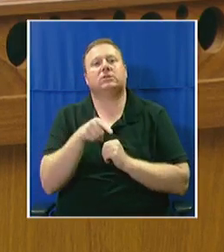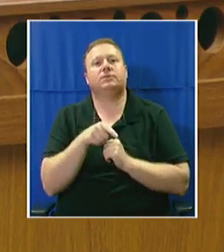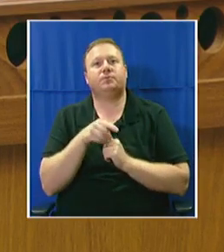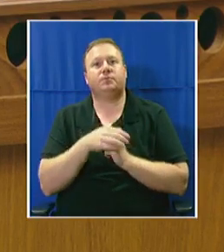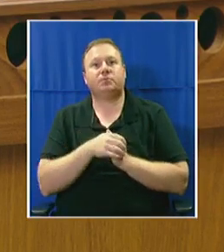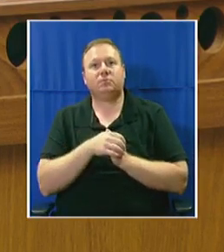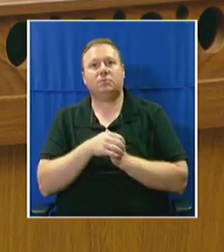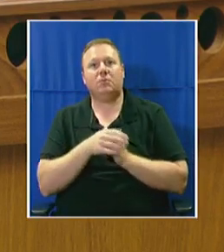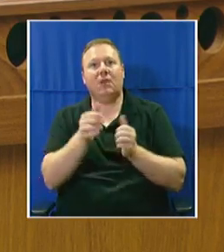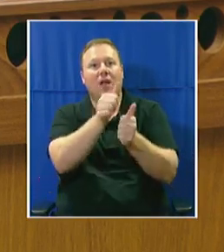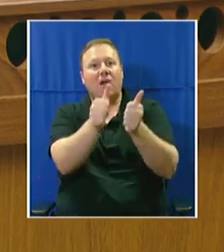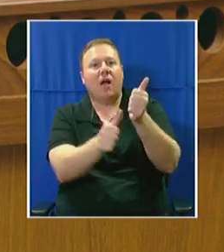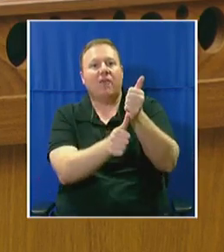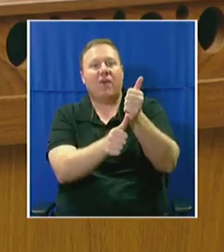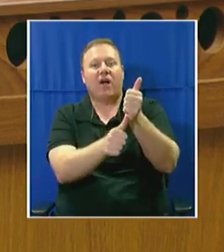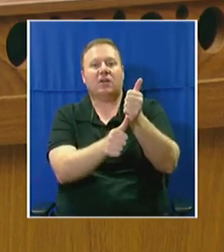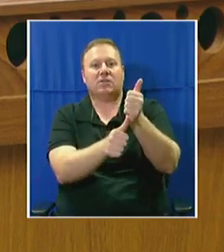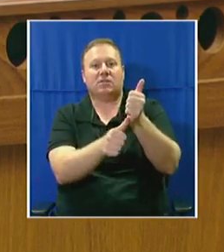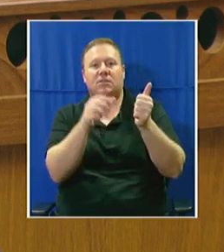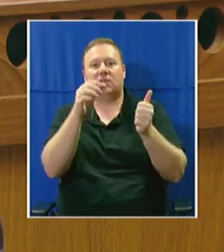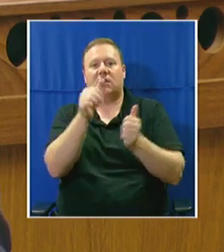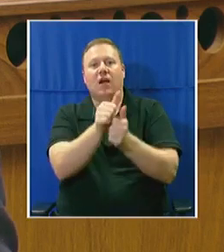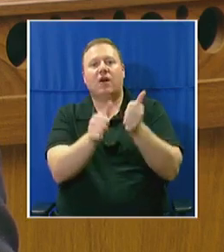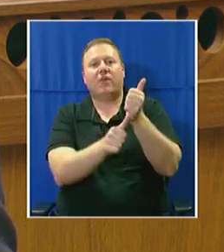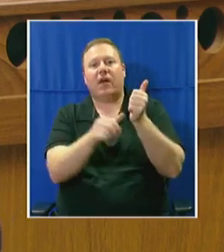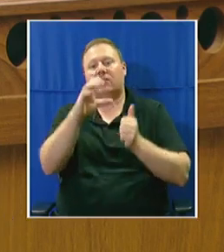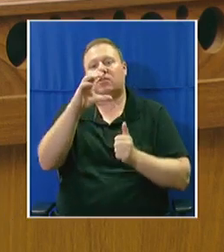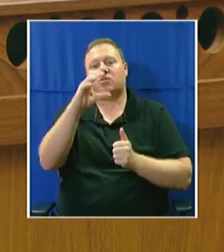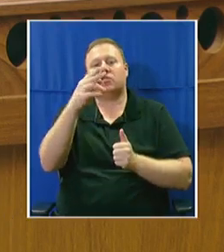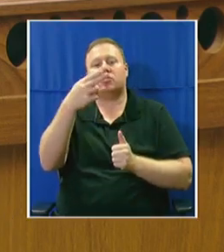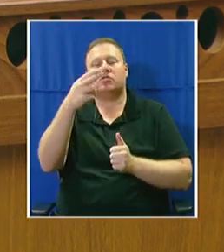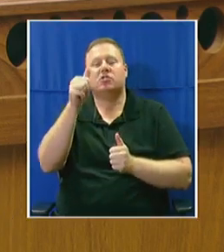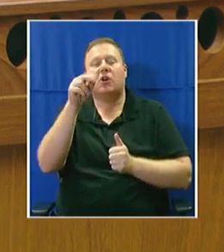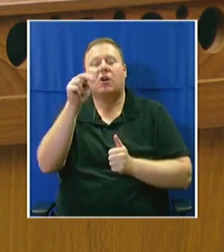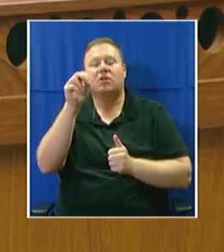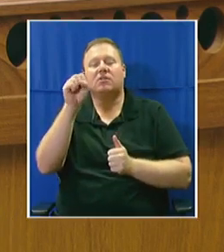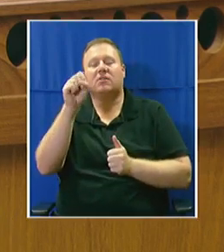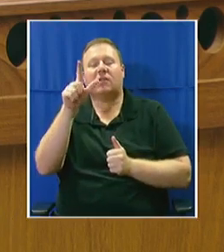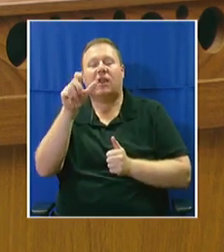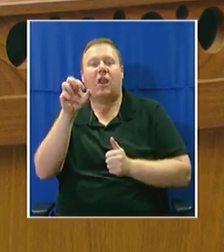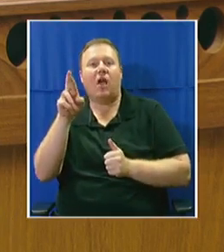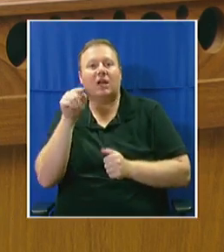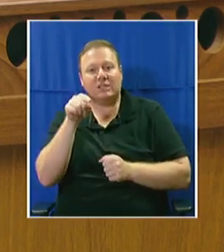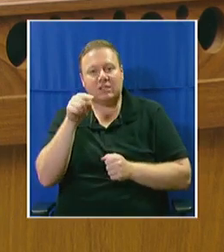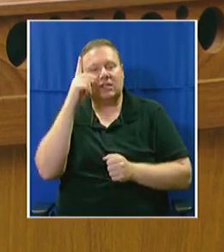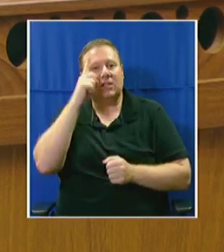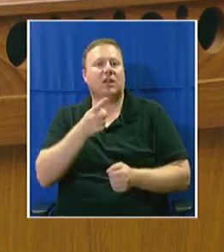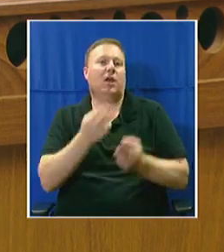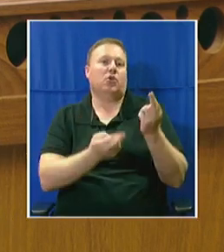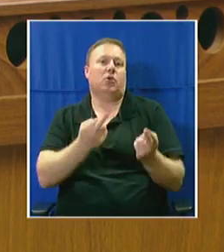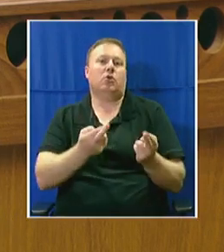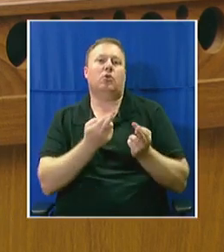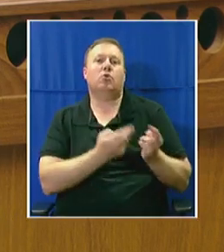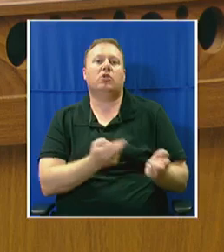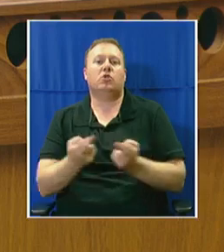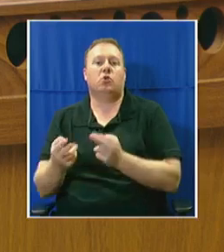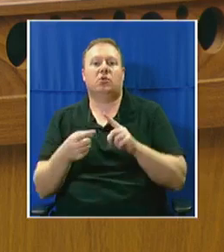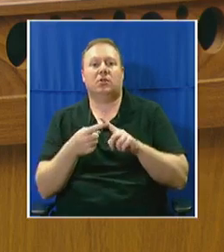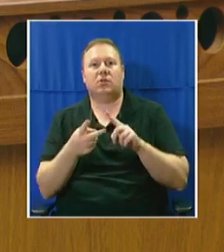it the reason is adult men and adult men with power in these spaces are deliberately not taking